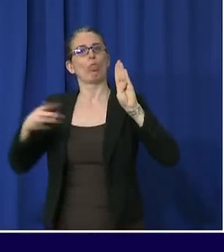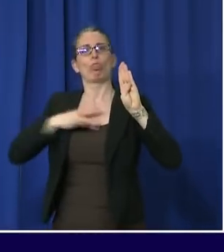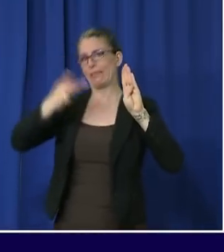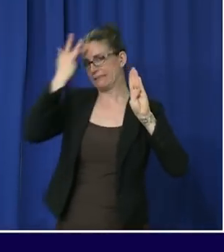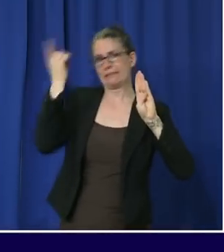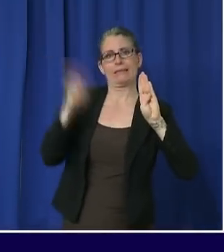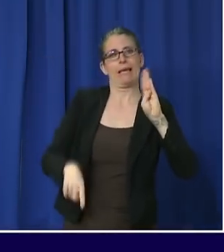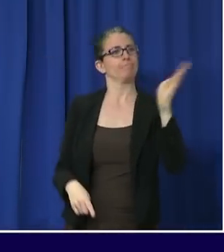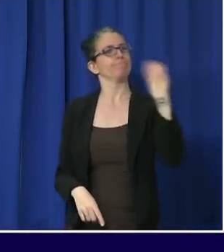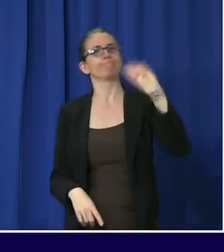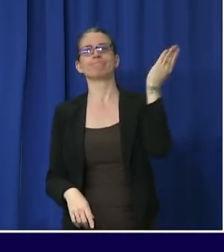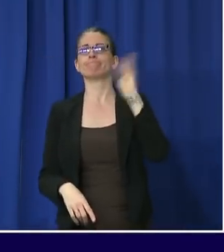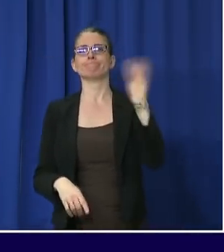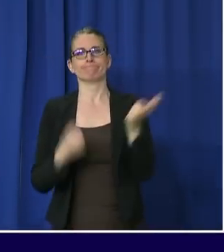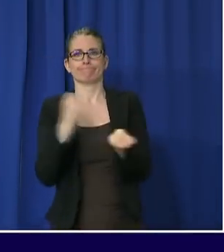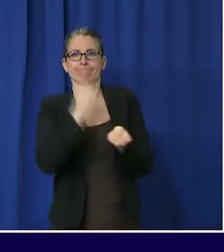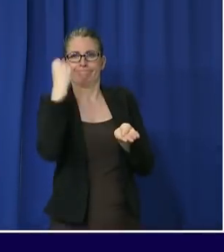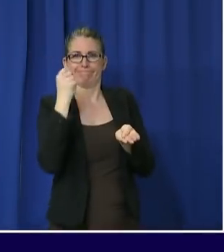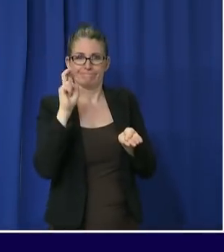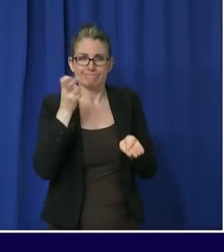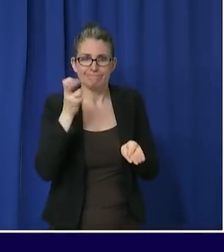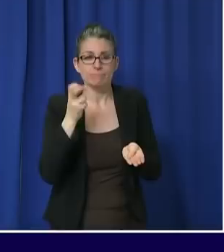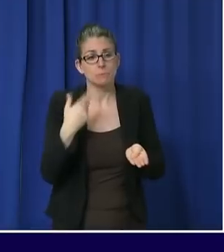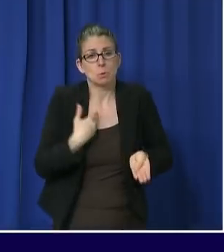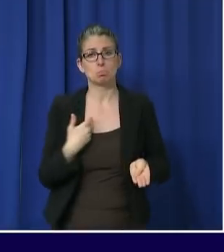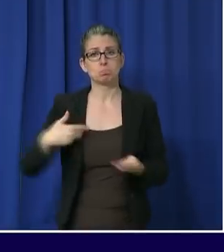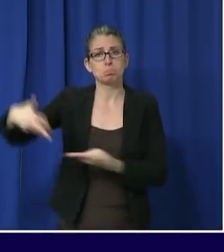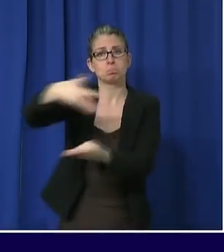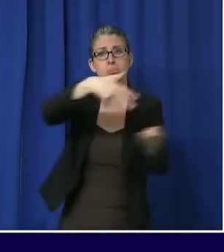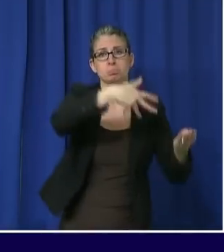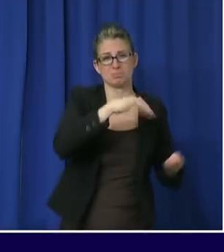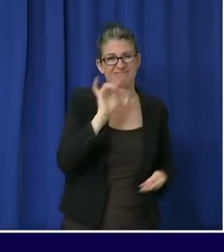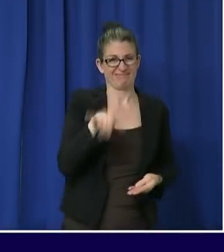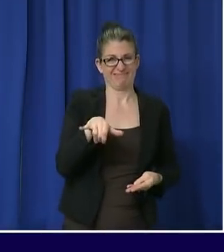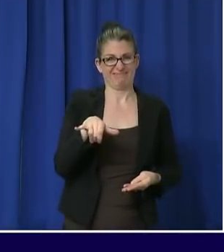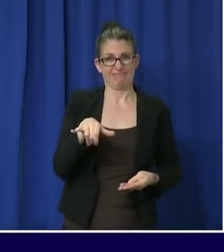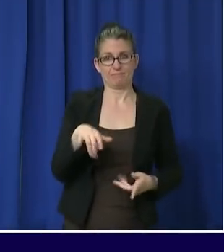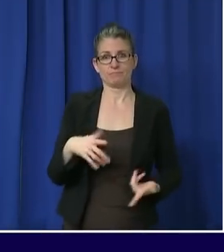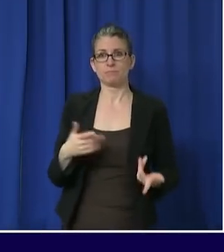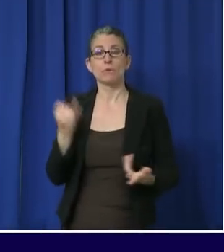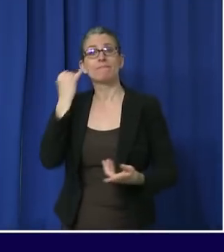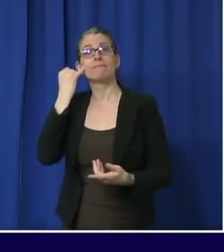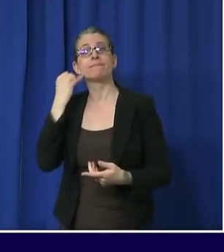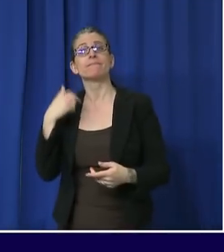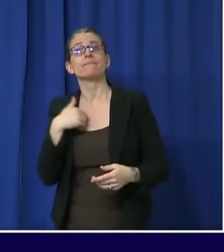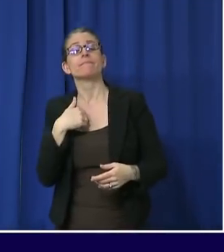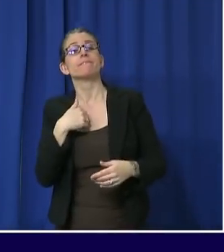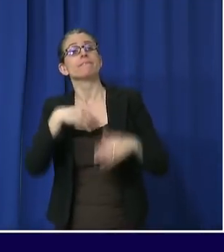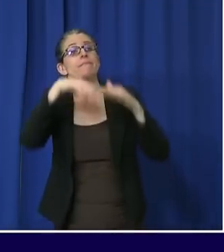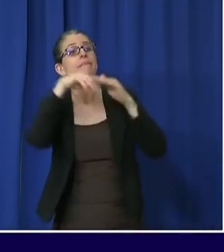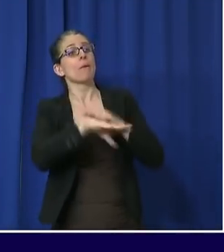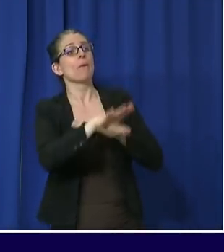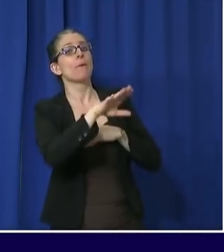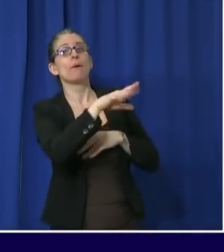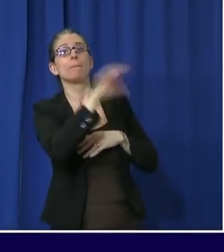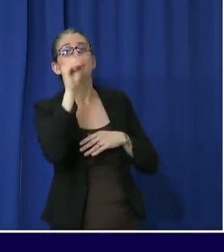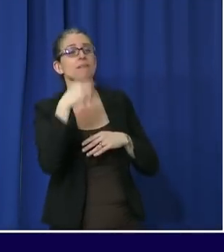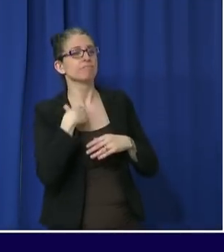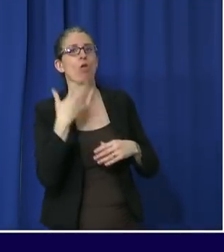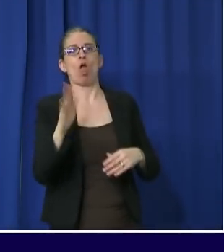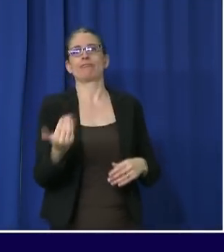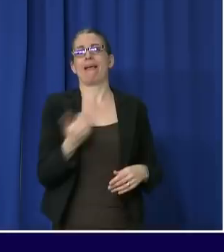security blanket around reopening. And Pat, the entire immunity passport idea